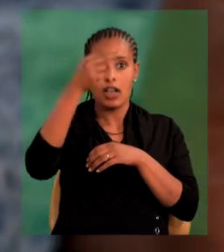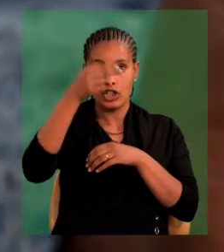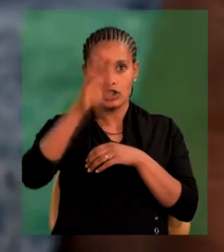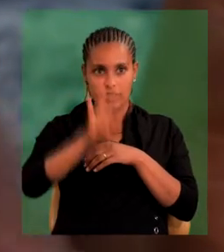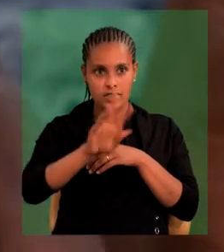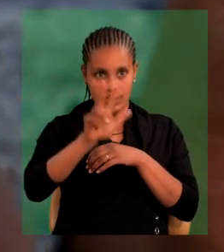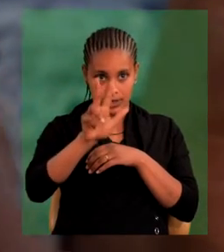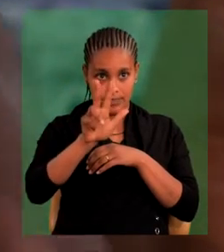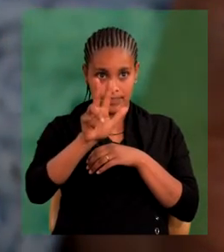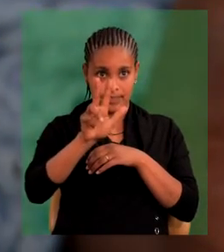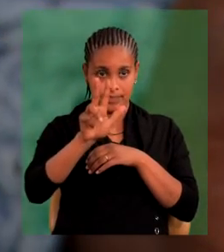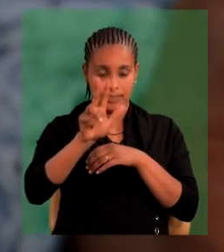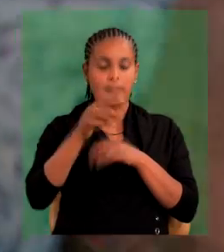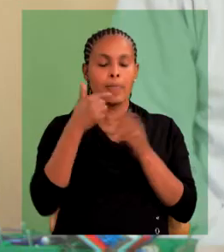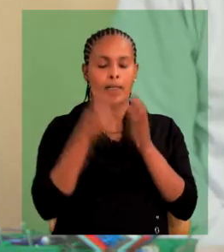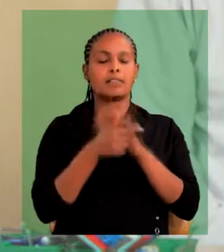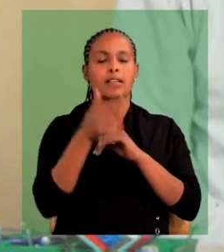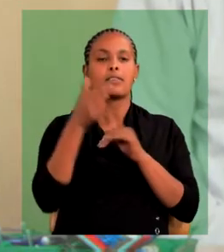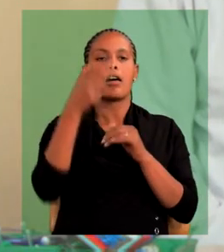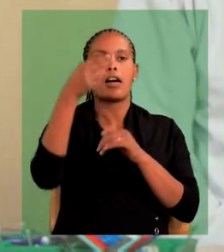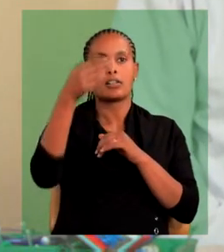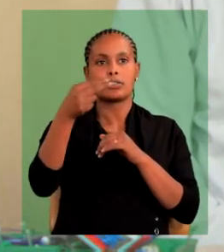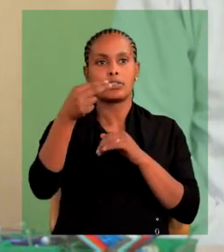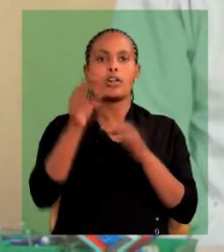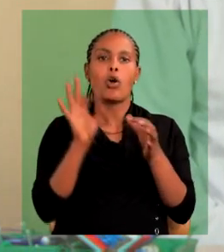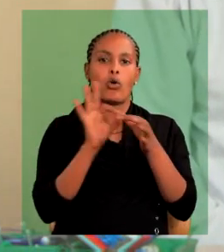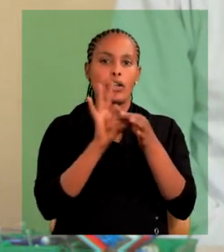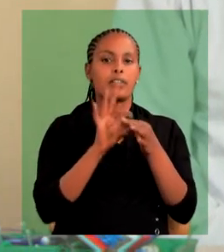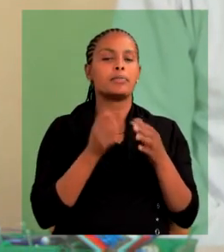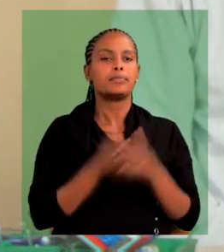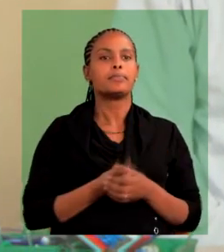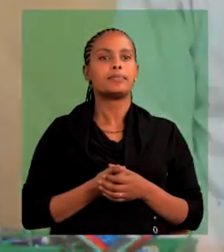NH3. Okay, these are hydrogens. So connect.